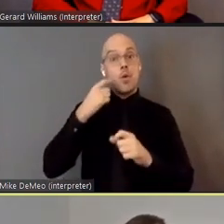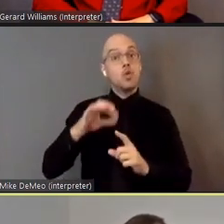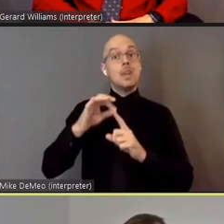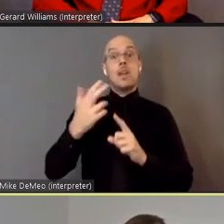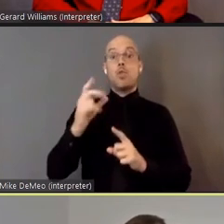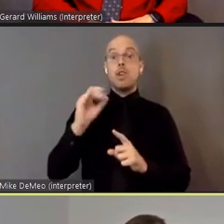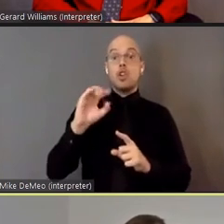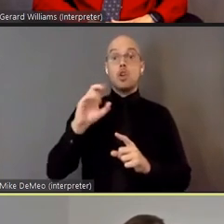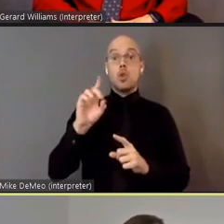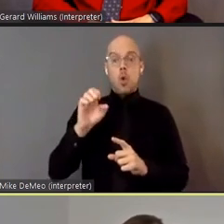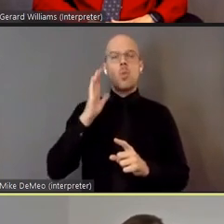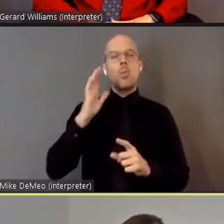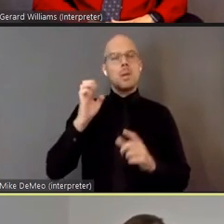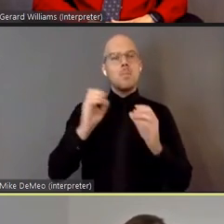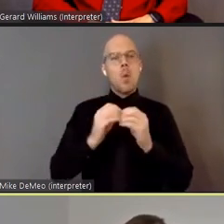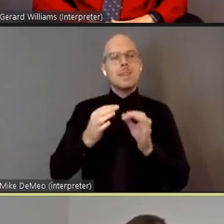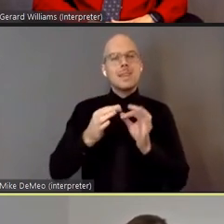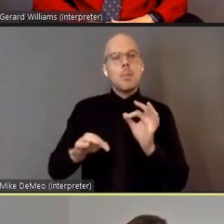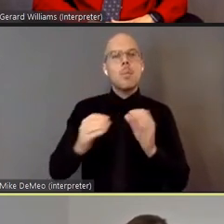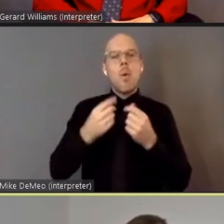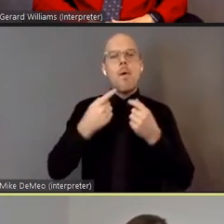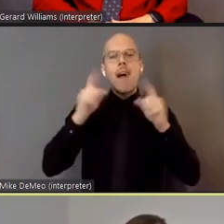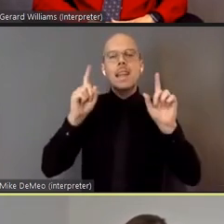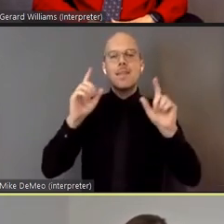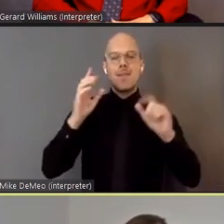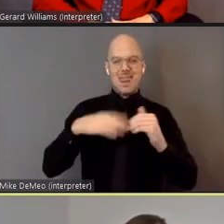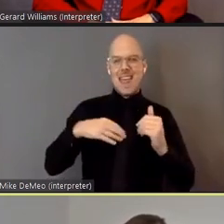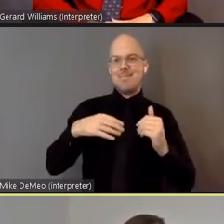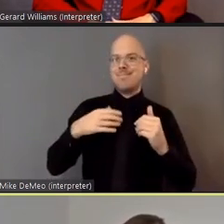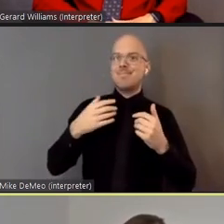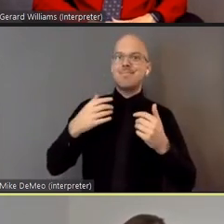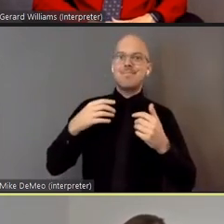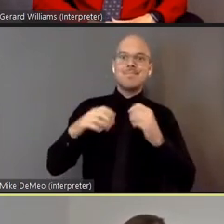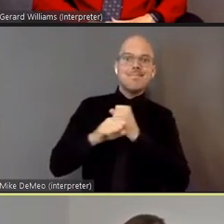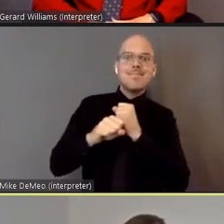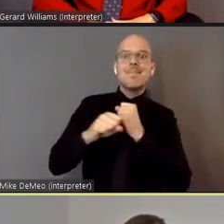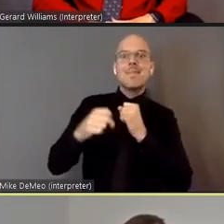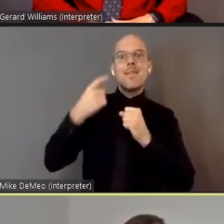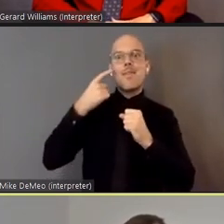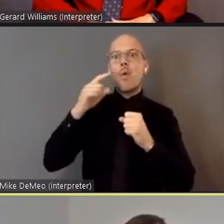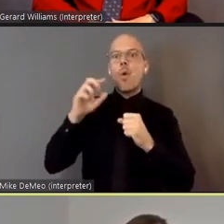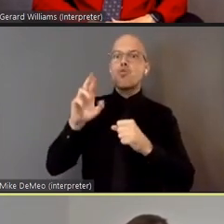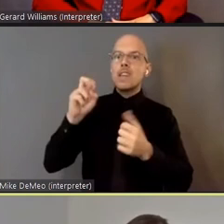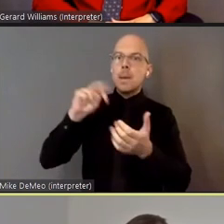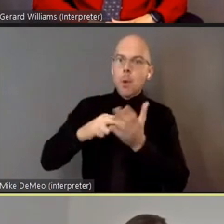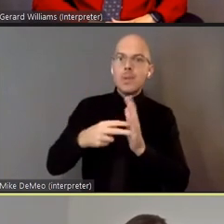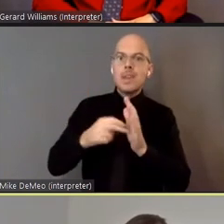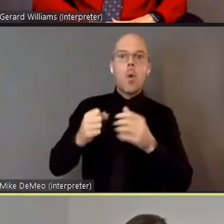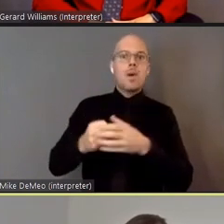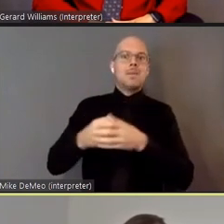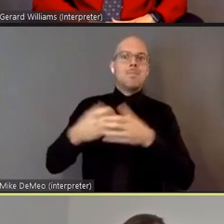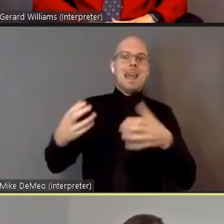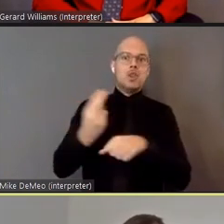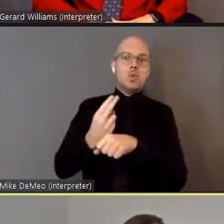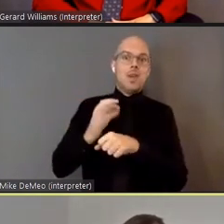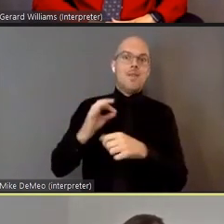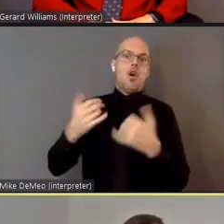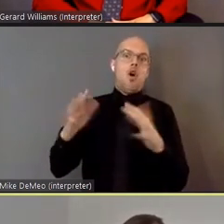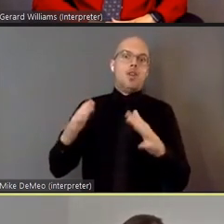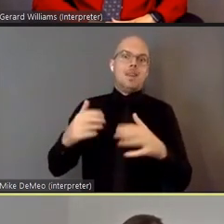and likely more effective than those necessary for repurposing or expanding use of an existing N11